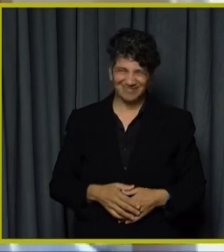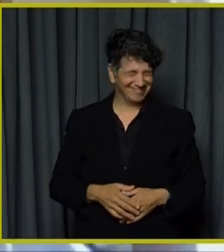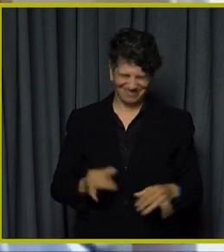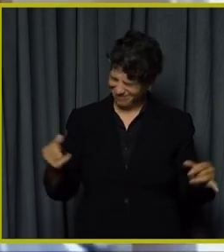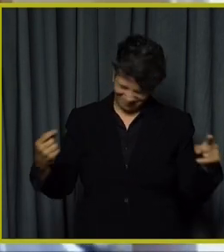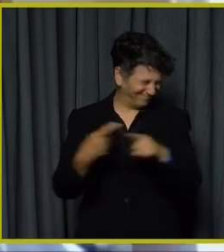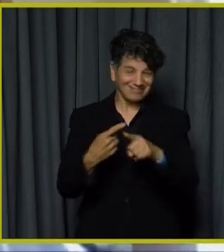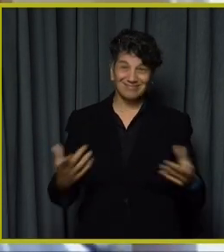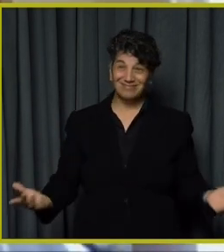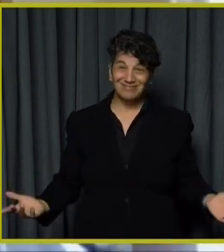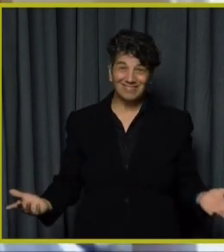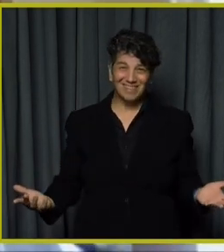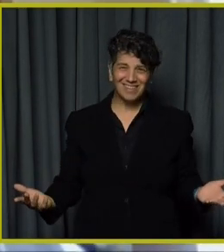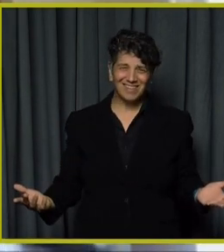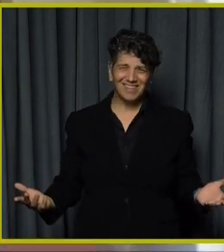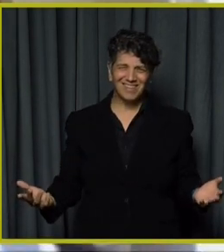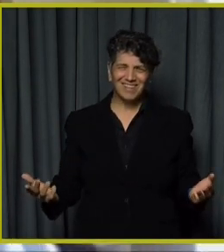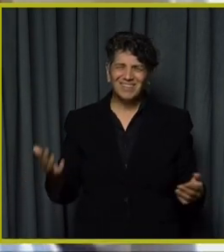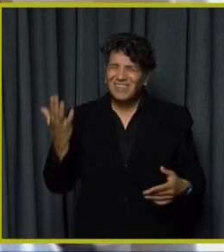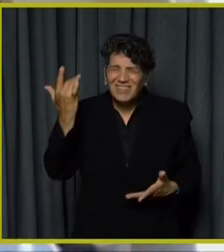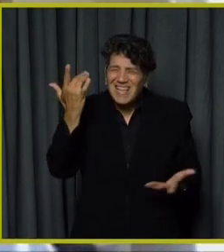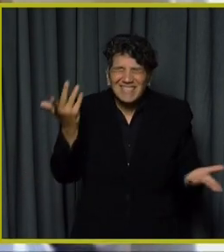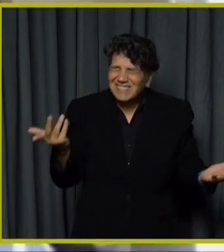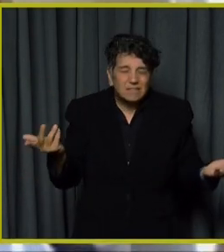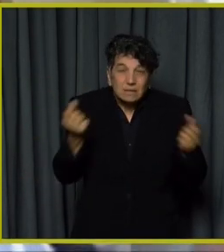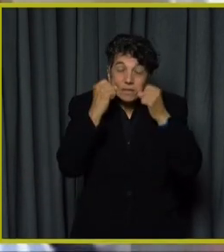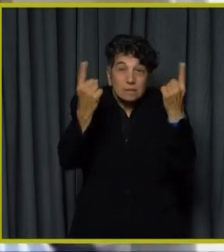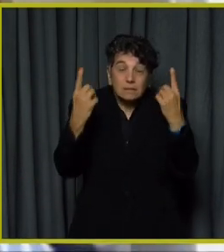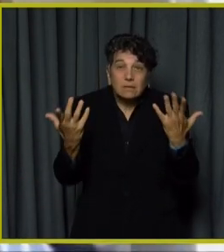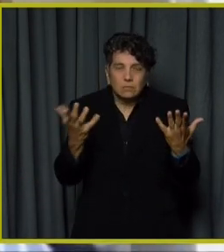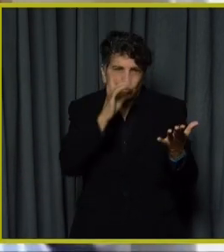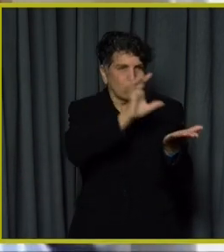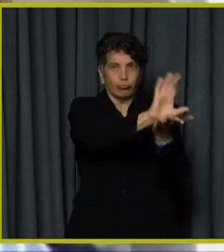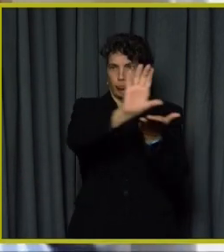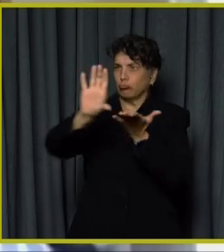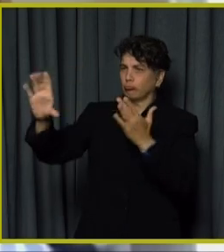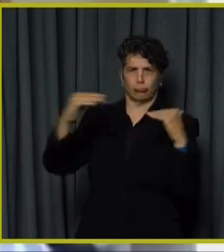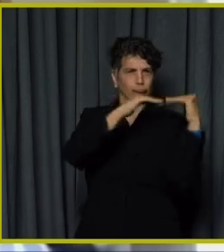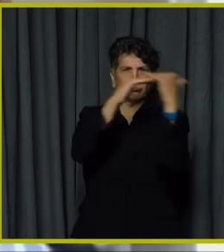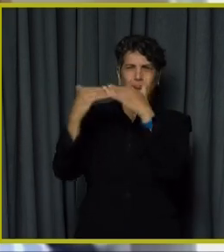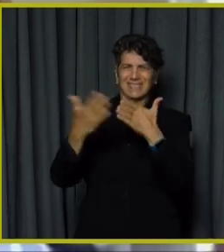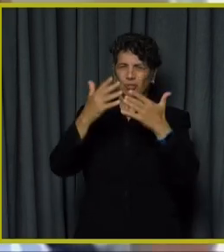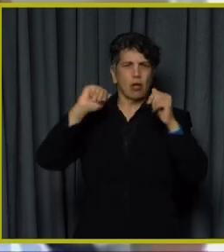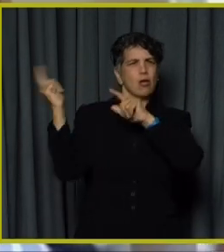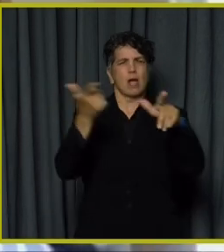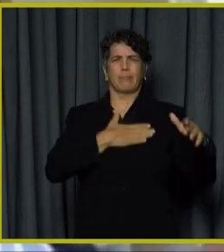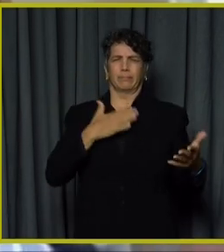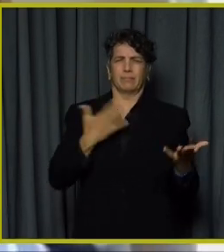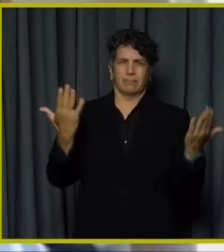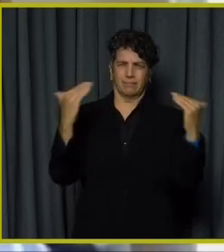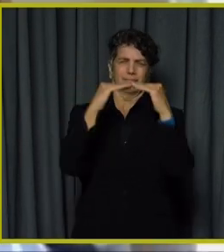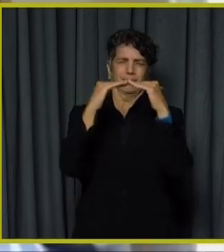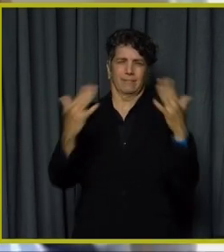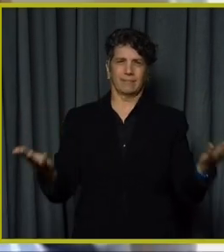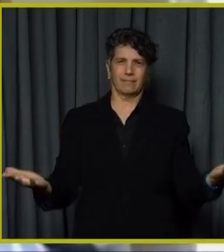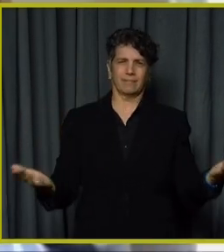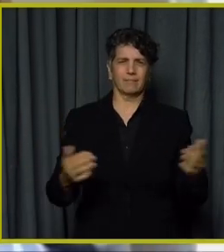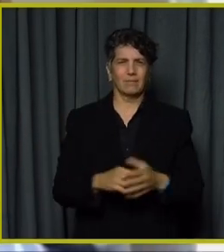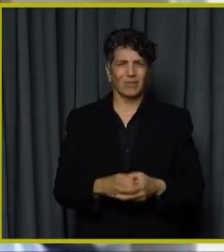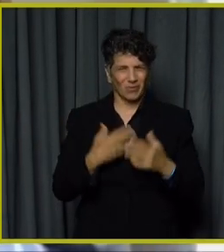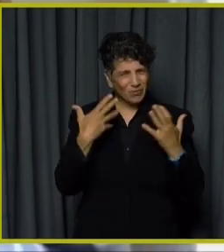beyond reason. And we don't want to go back to the economy that we had in January and